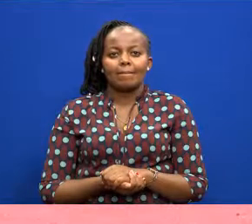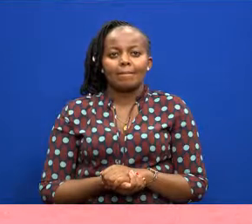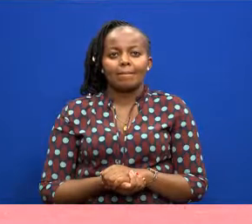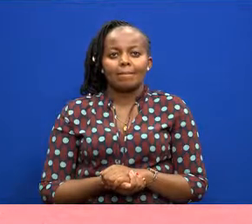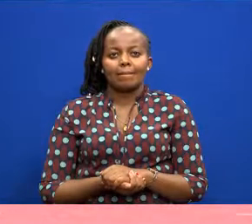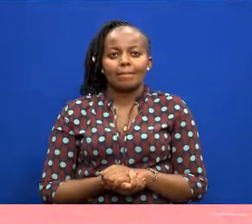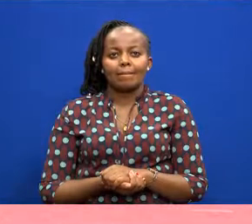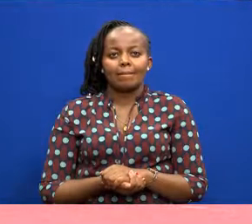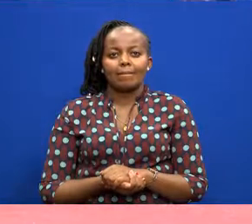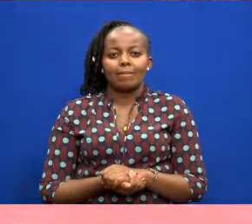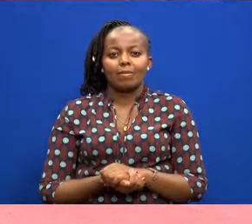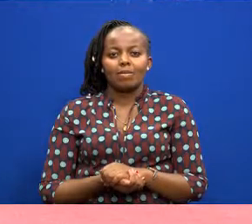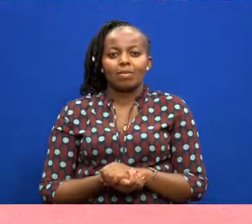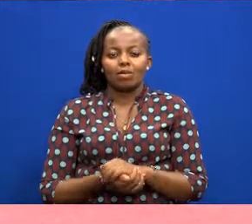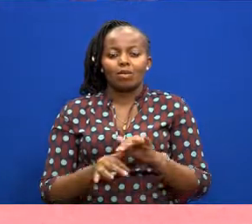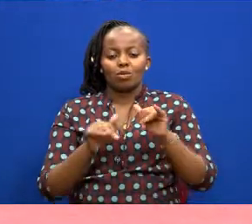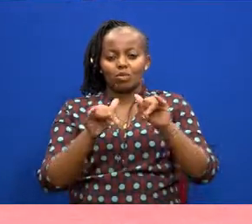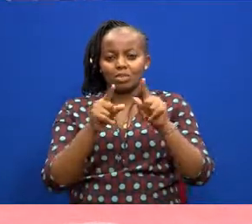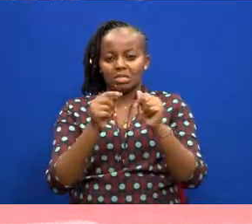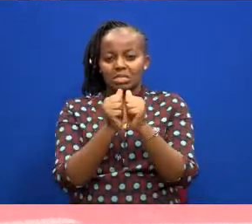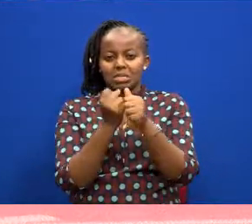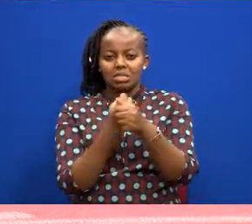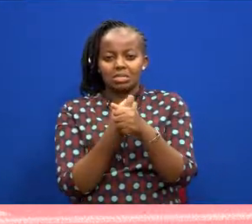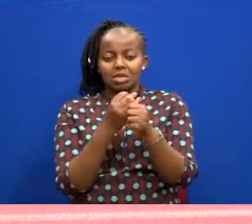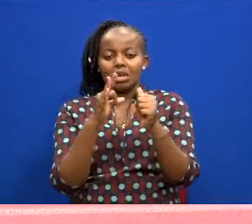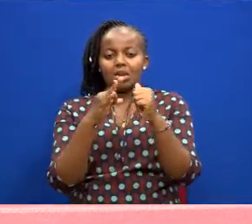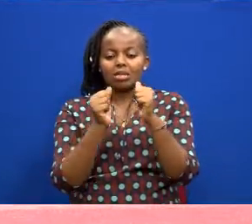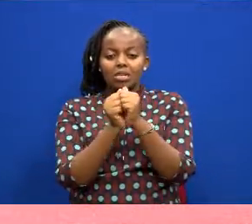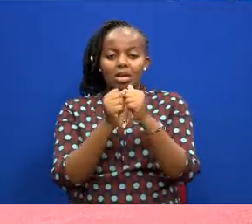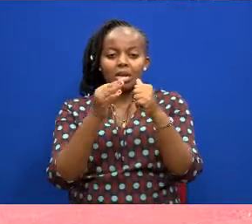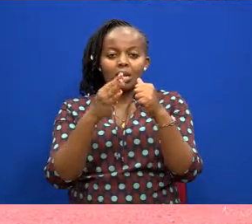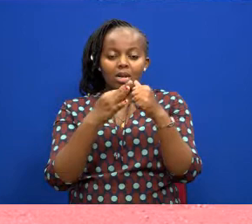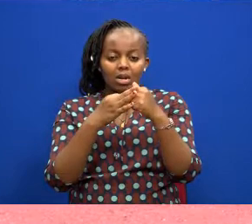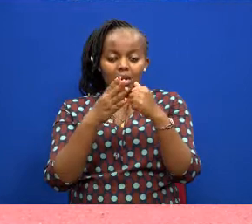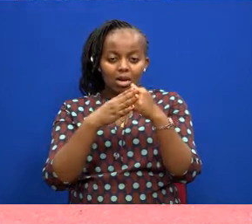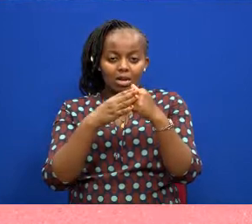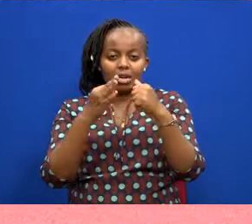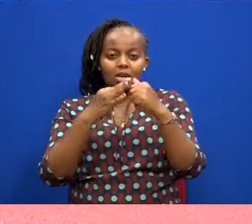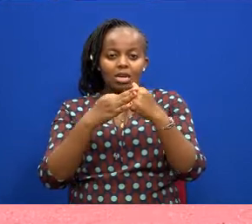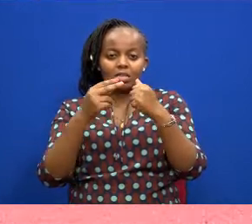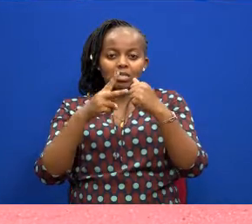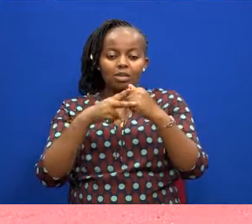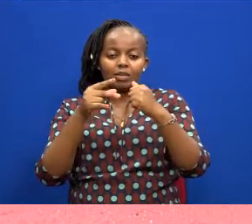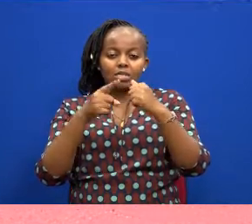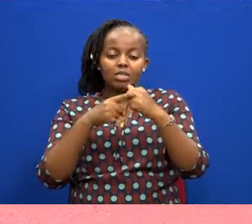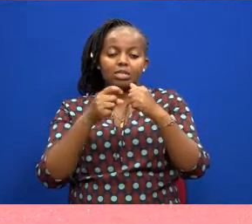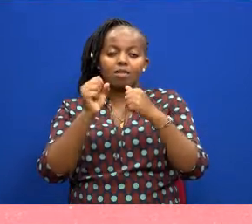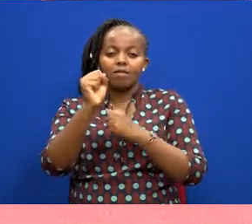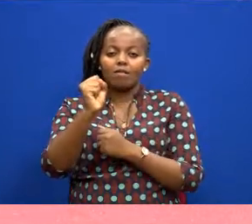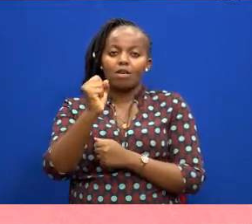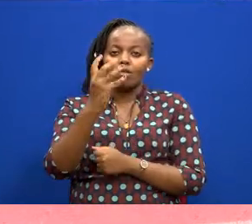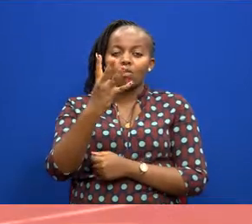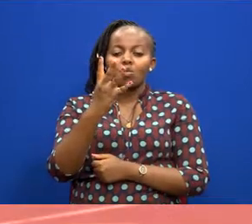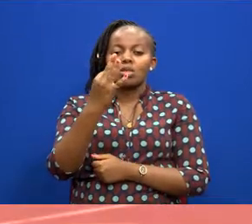And there, hold it for 10 seconds. 9, 8, 7, 6,